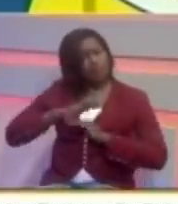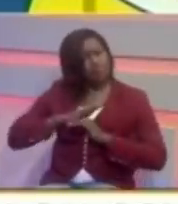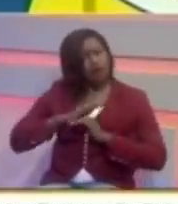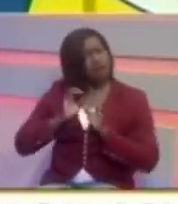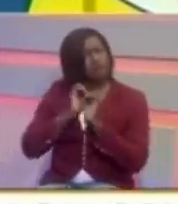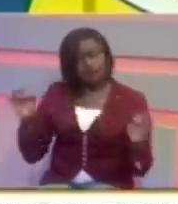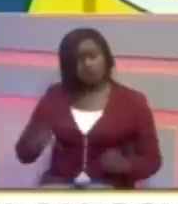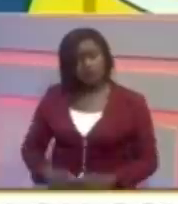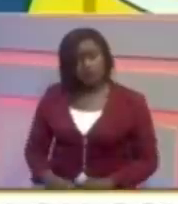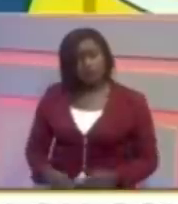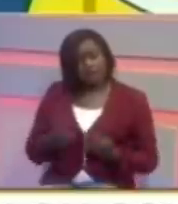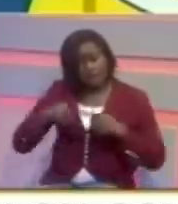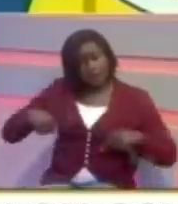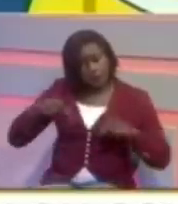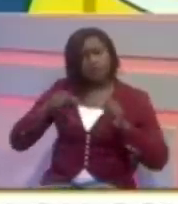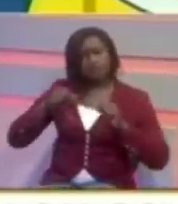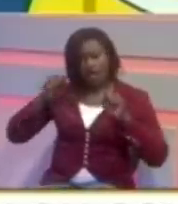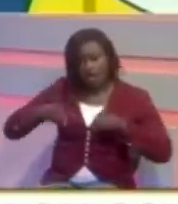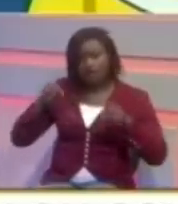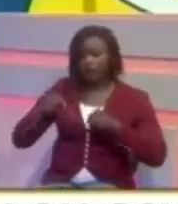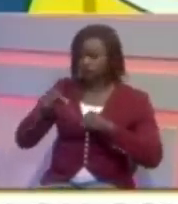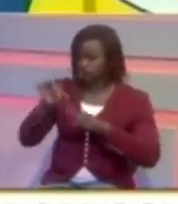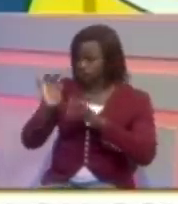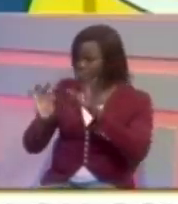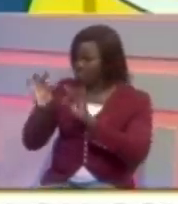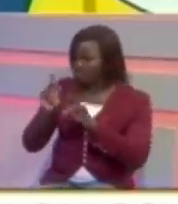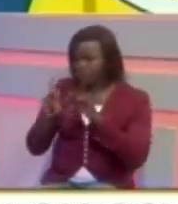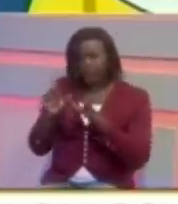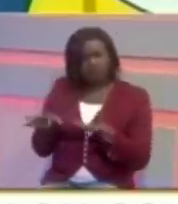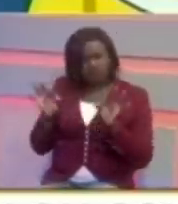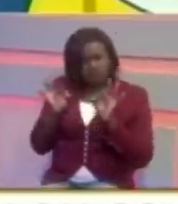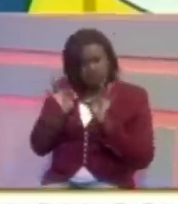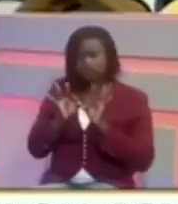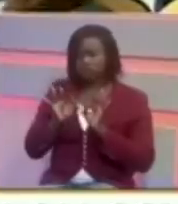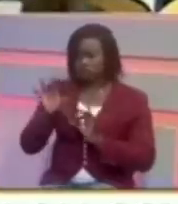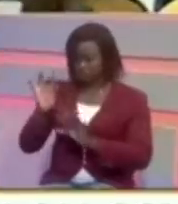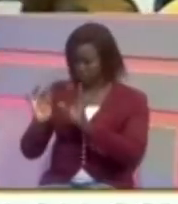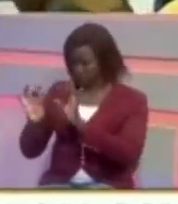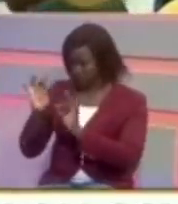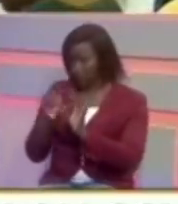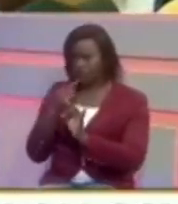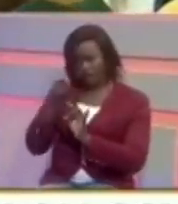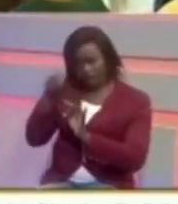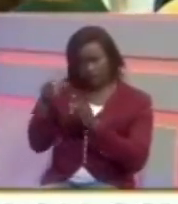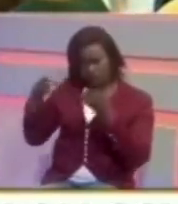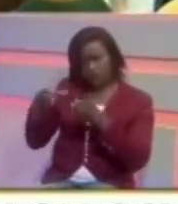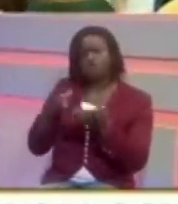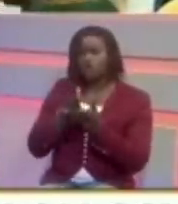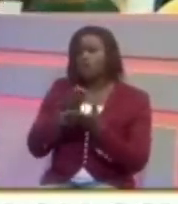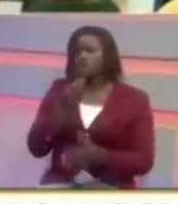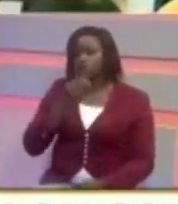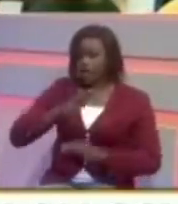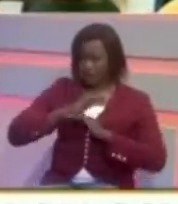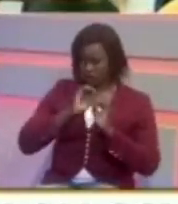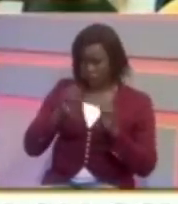But we were able to identify the people who are critical. And we would say, okay, for these ones, although the food is not enough, but give